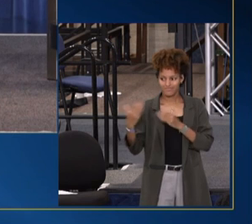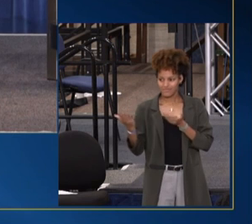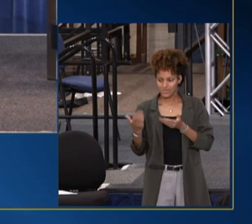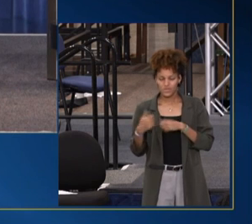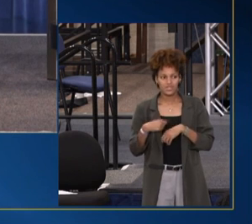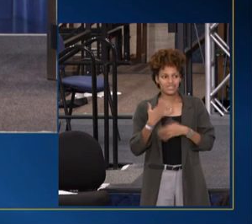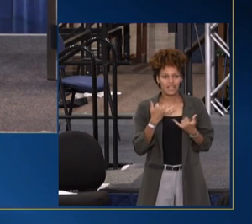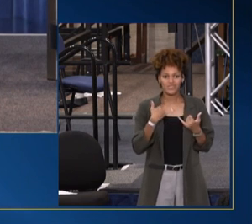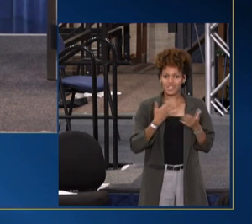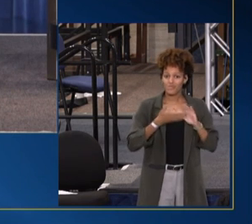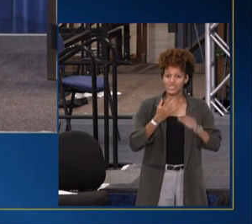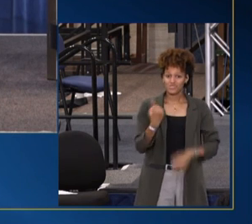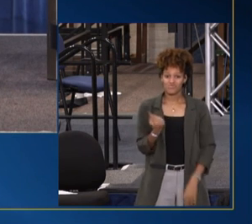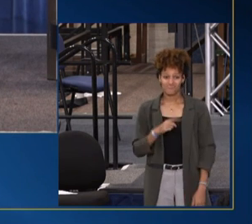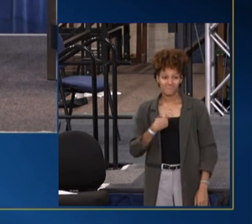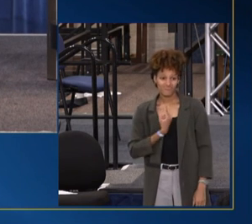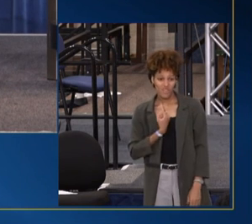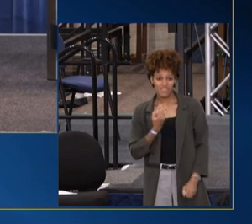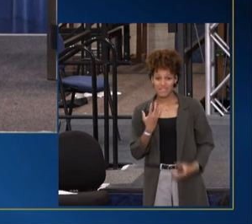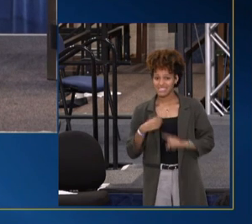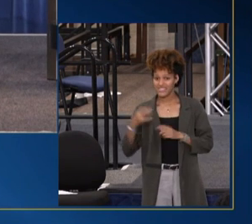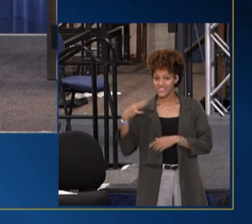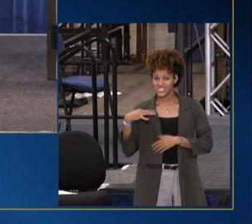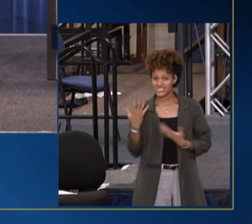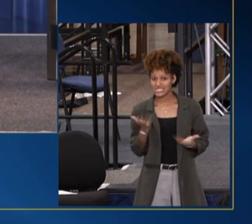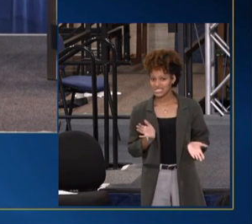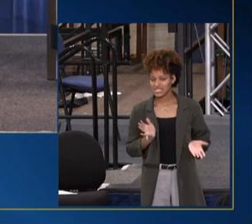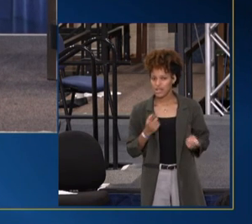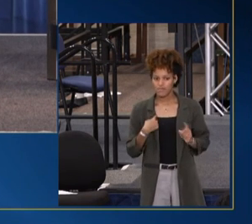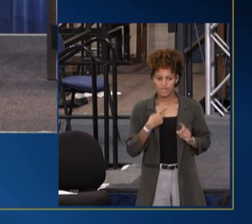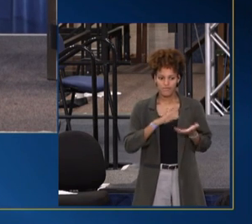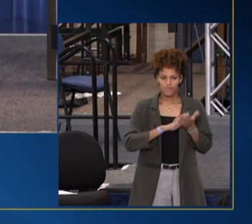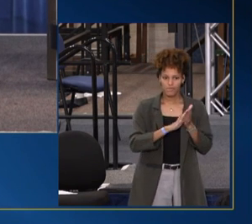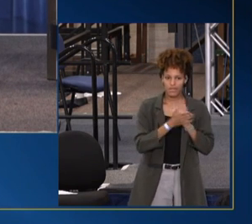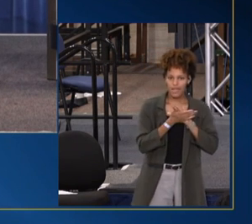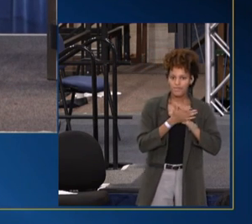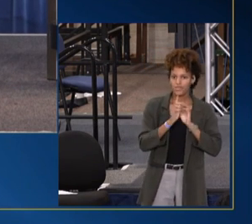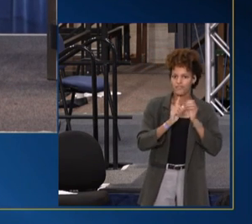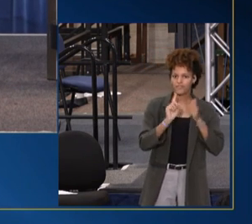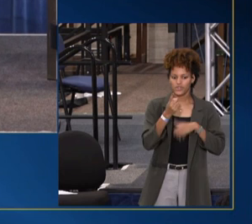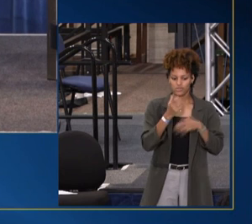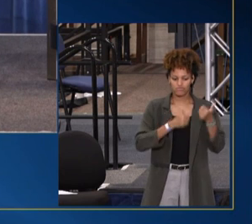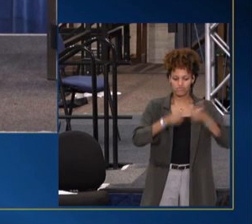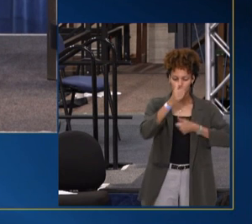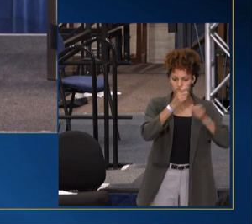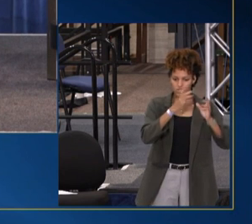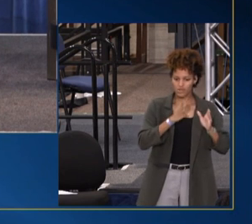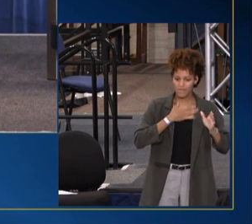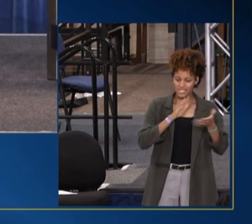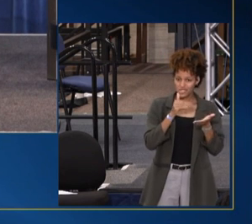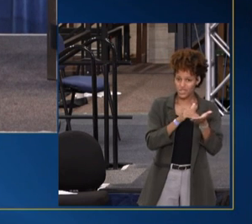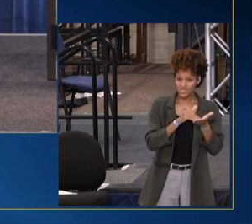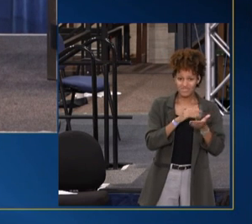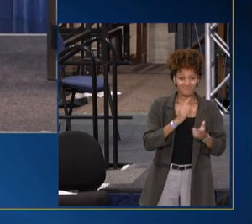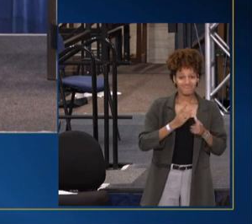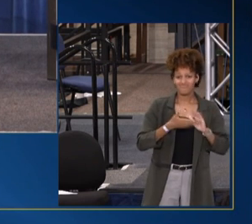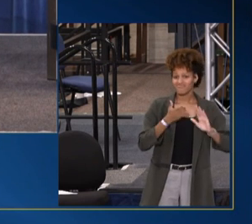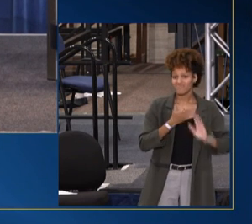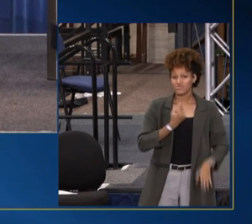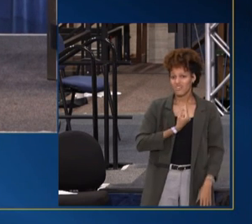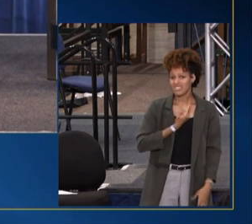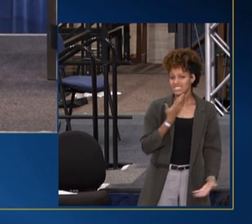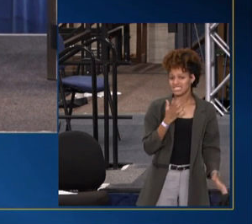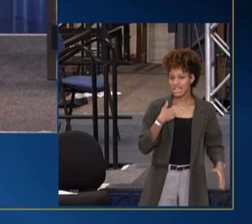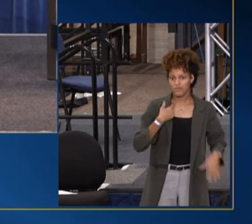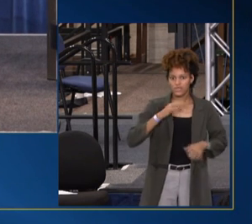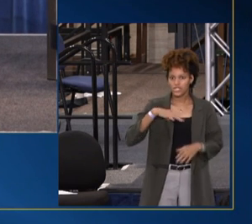it's an operation of one with many volunteers. When I first became the executive director of my center, it was just an operation of one, and I was